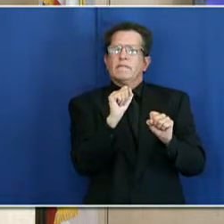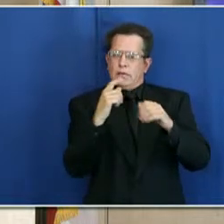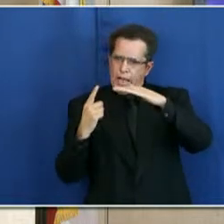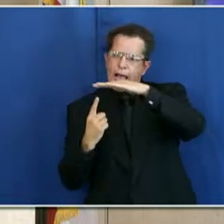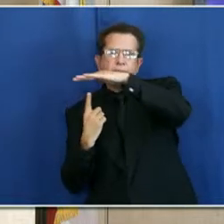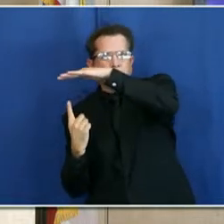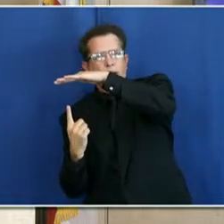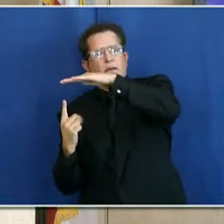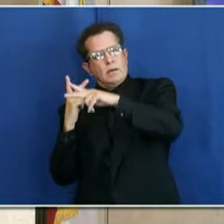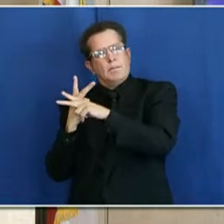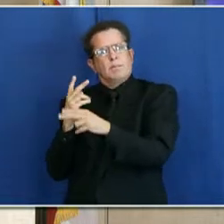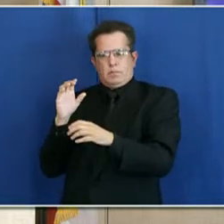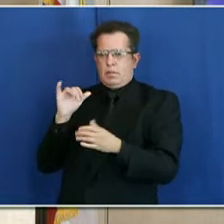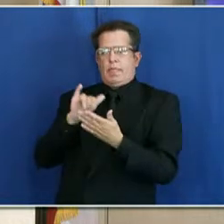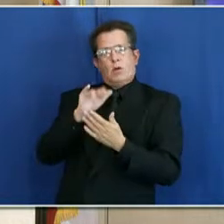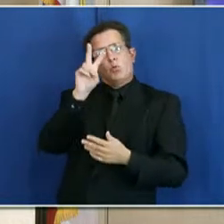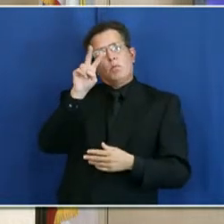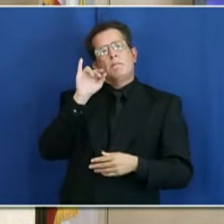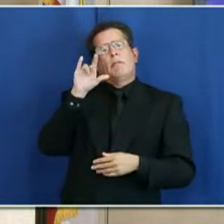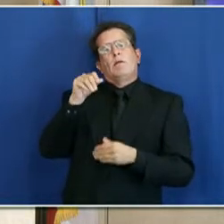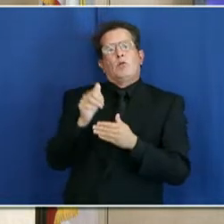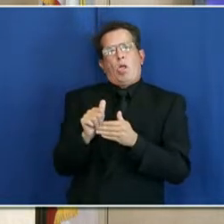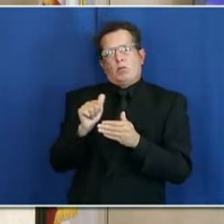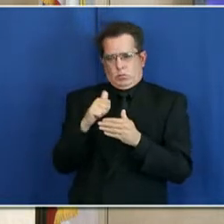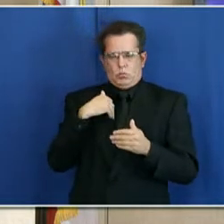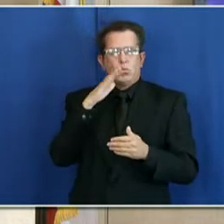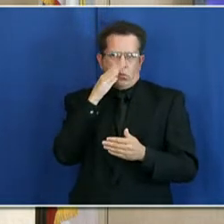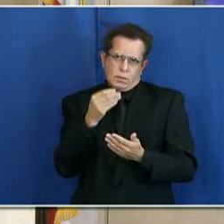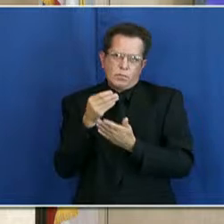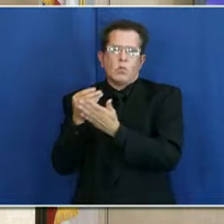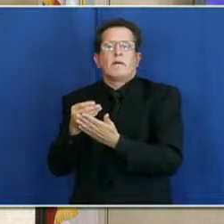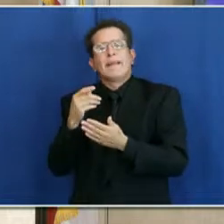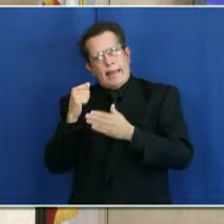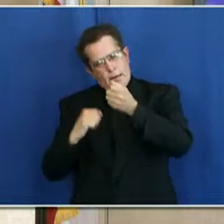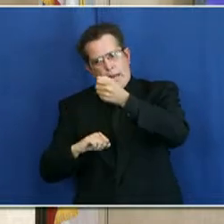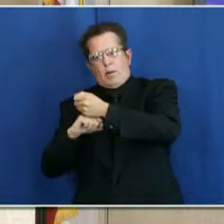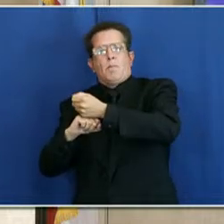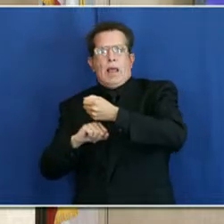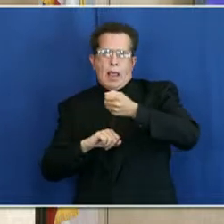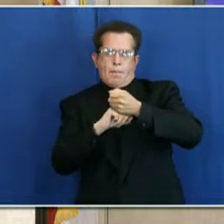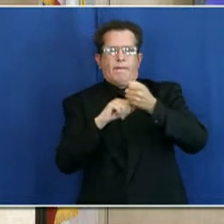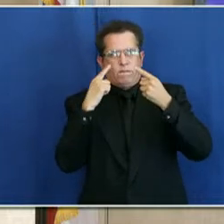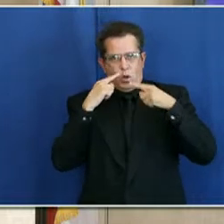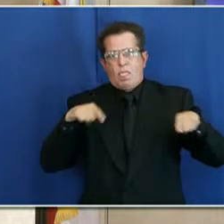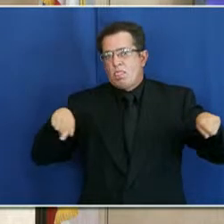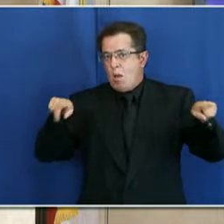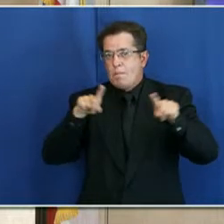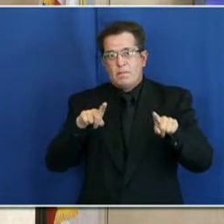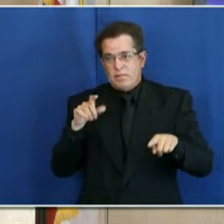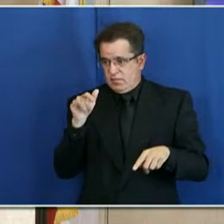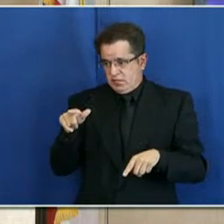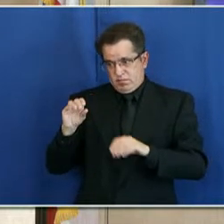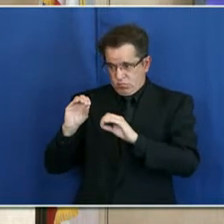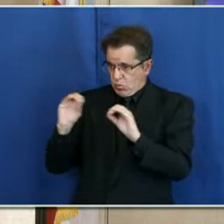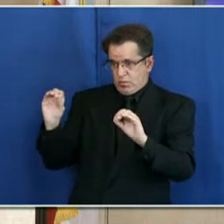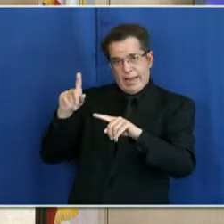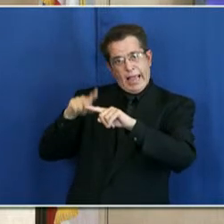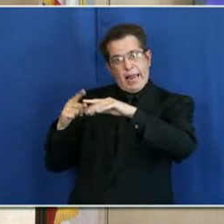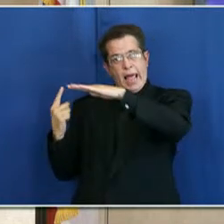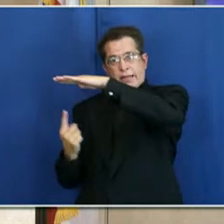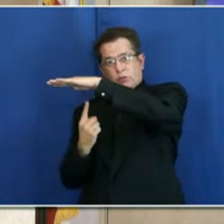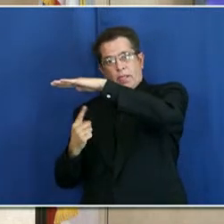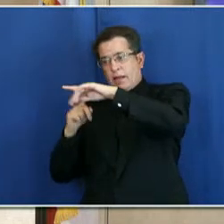community. These $2 million will be available to provide income assistance to individuals who would not otherwise be able to isolate